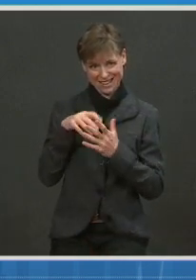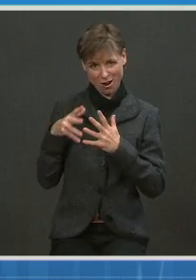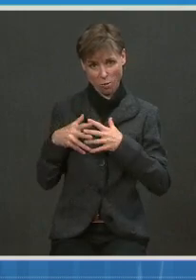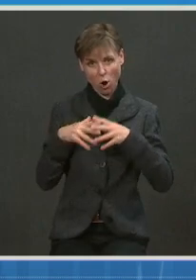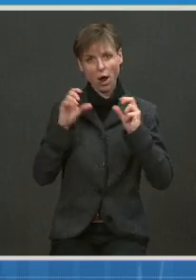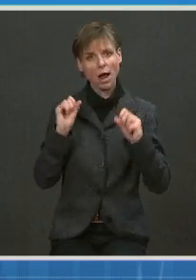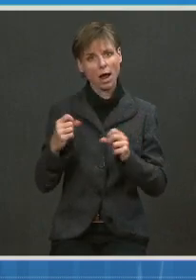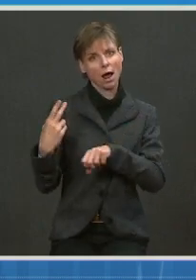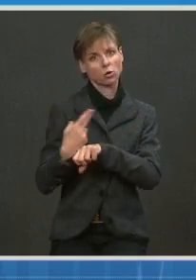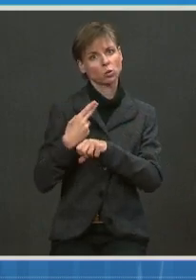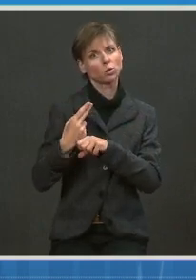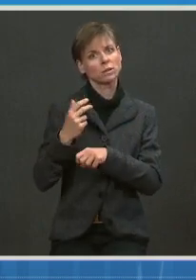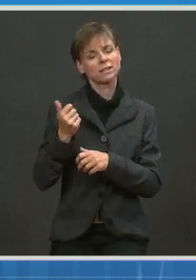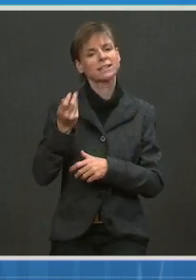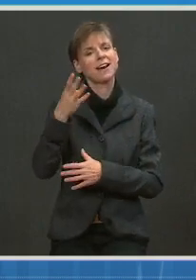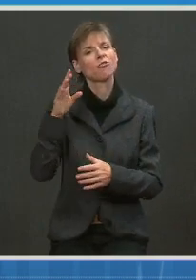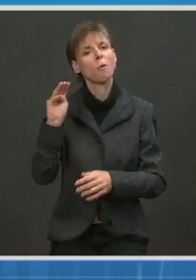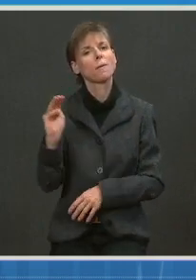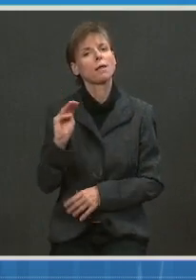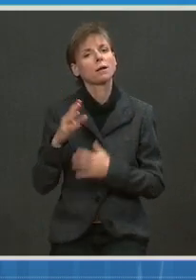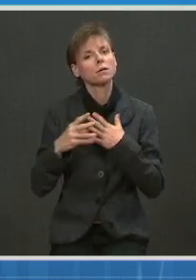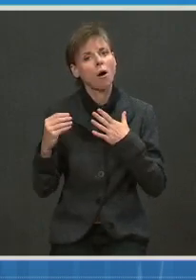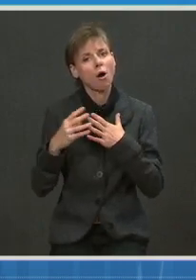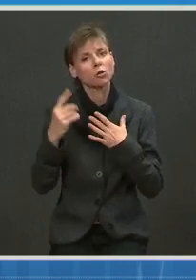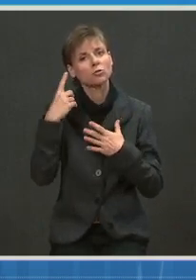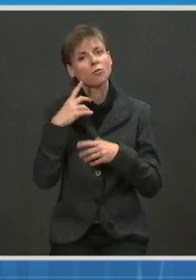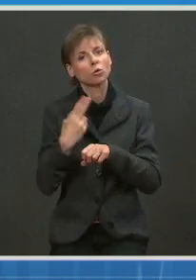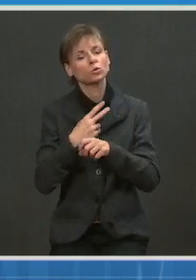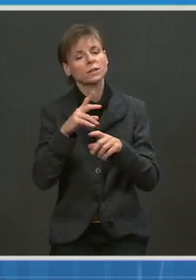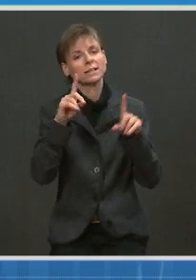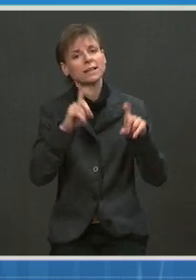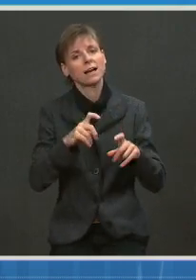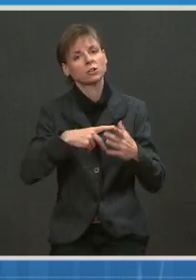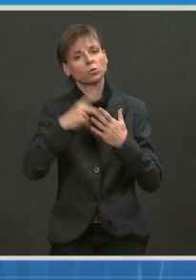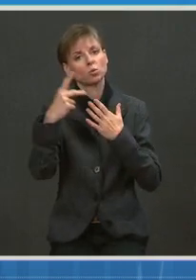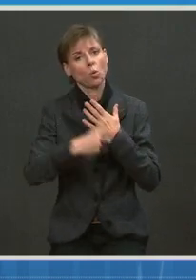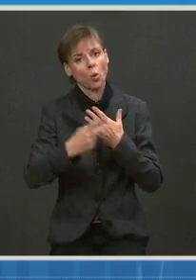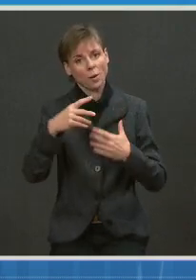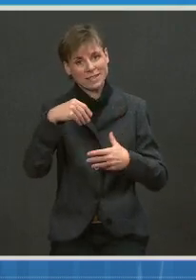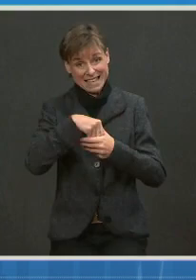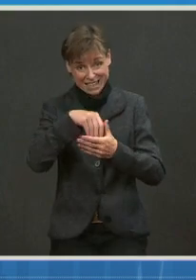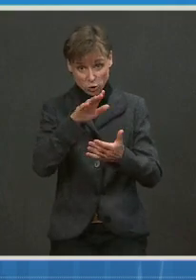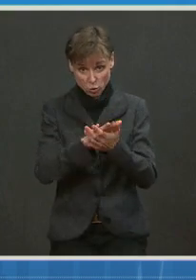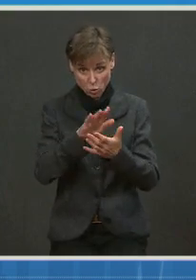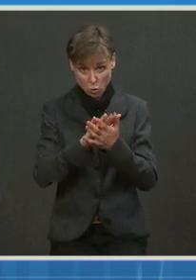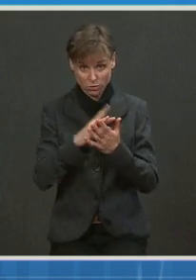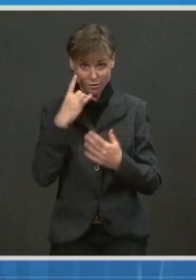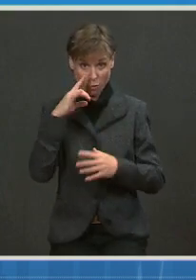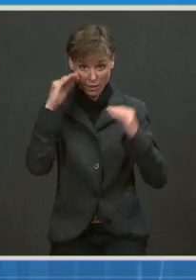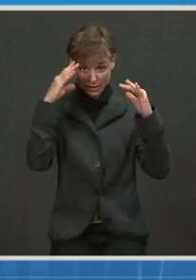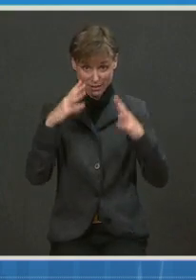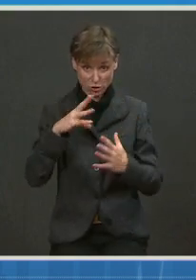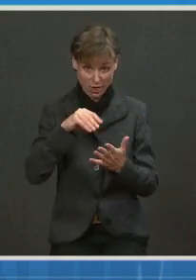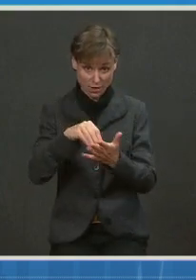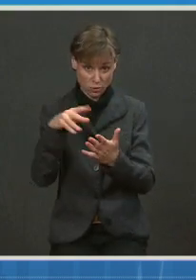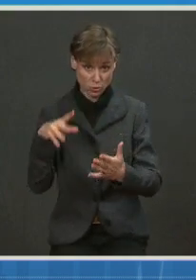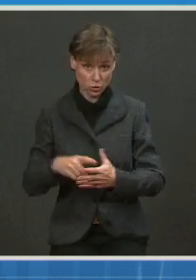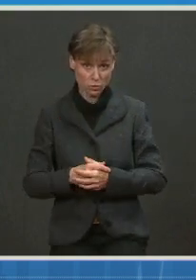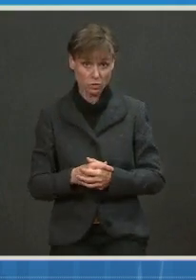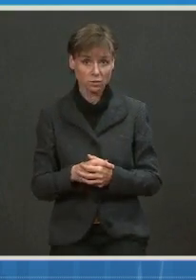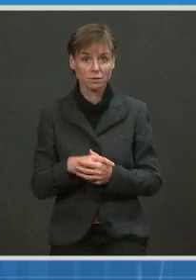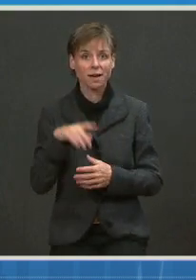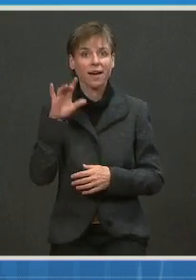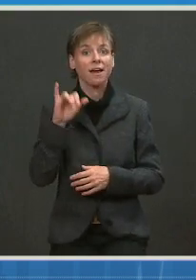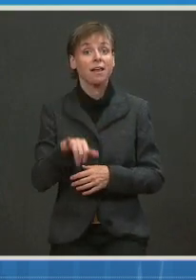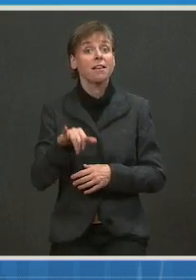up screening testing programs to add a layer of protection for schools, teachers, and students. This funding can be used to test